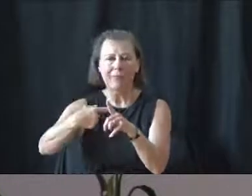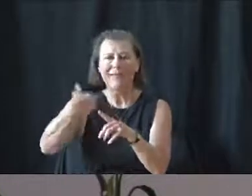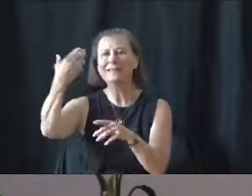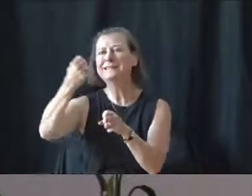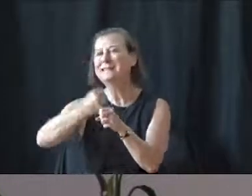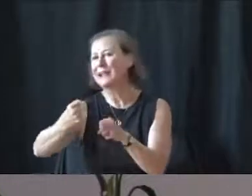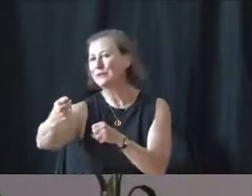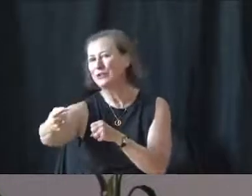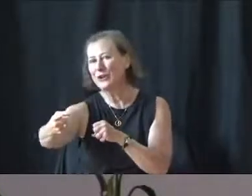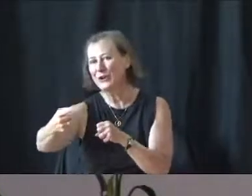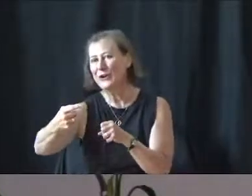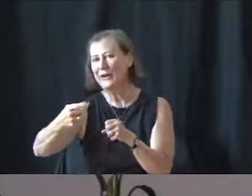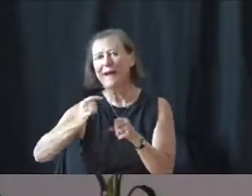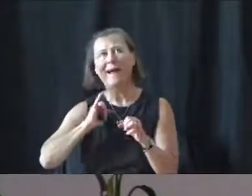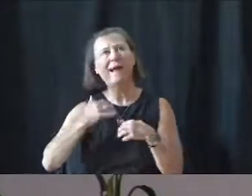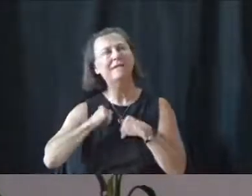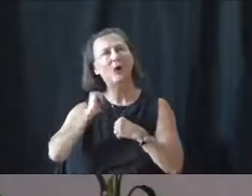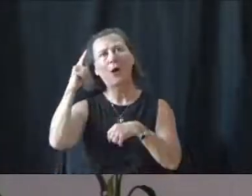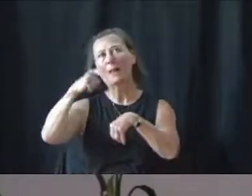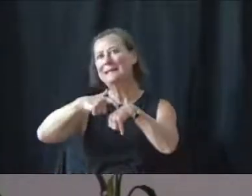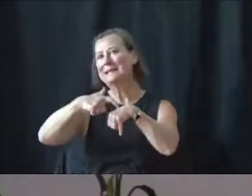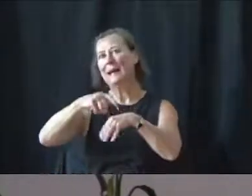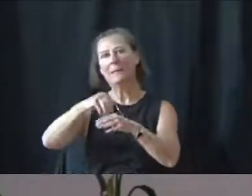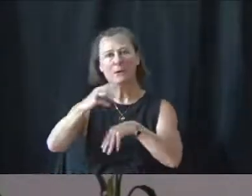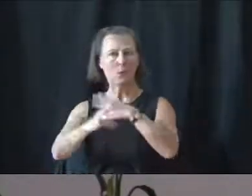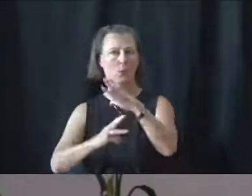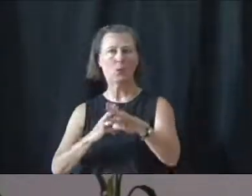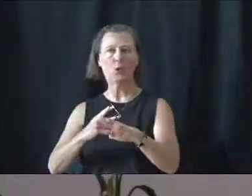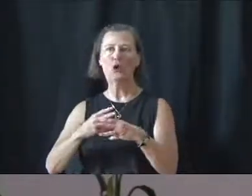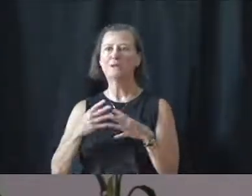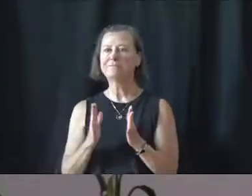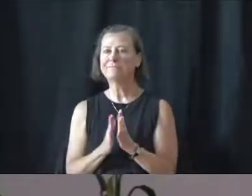Have I not all the time in the world?